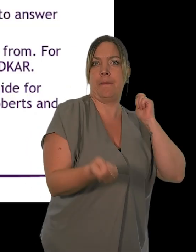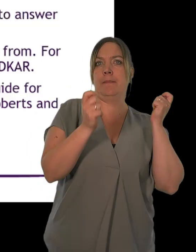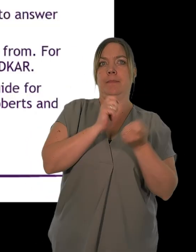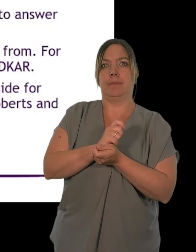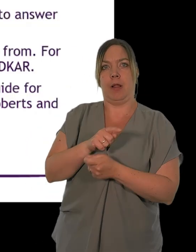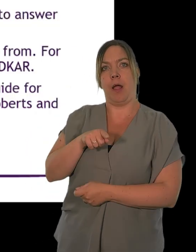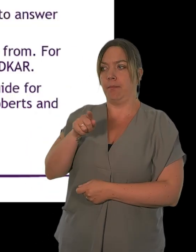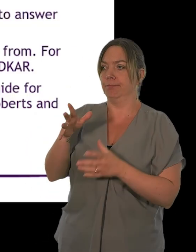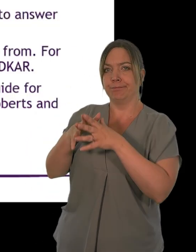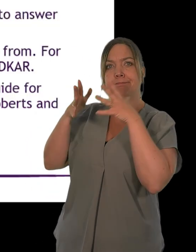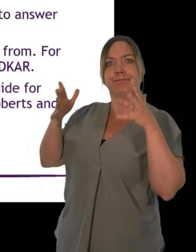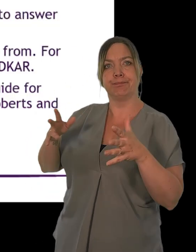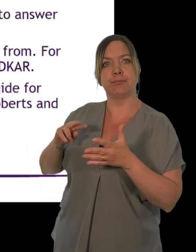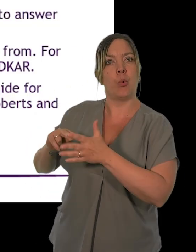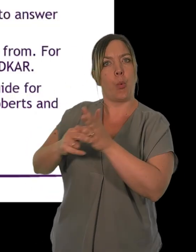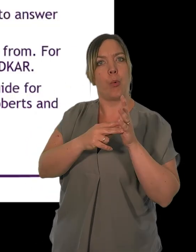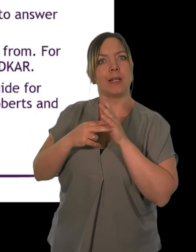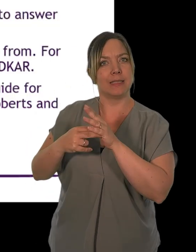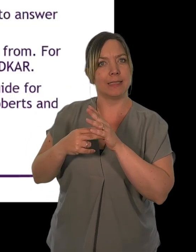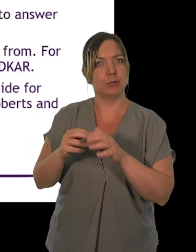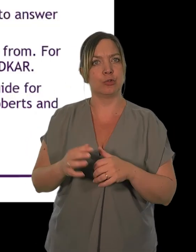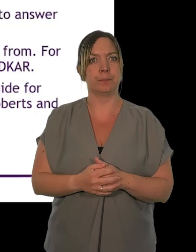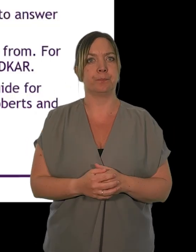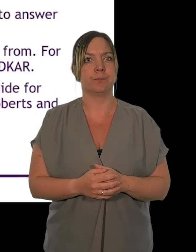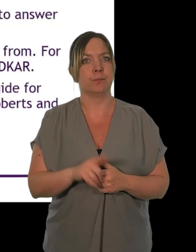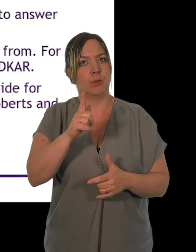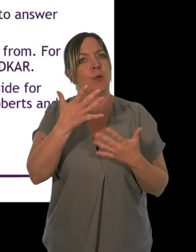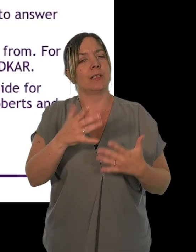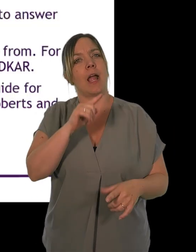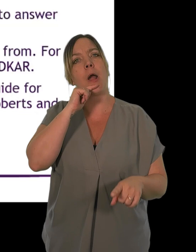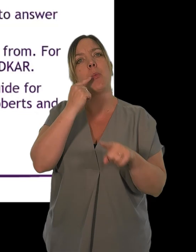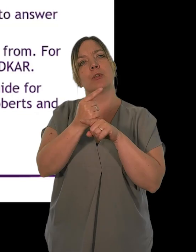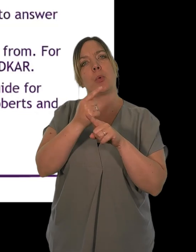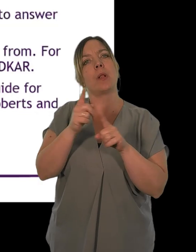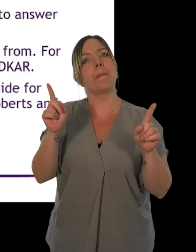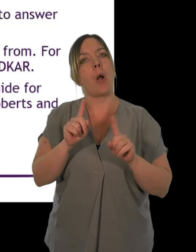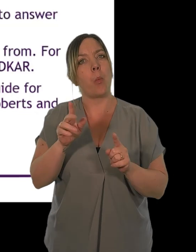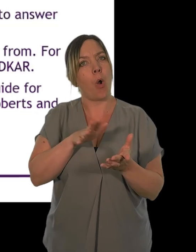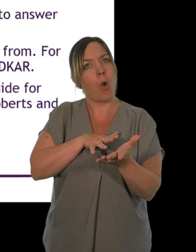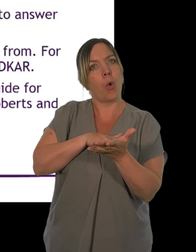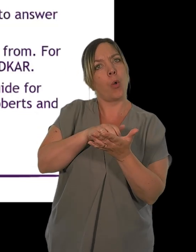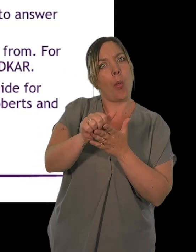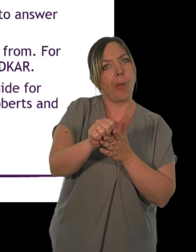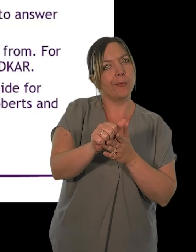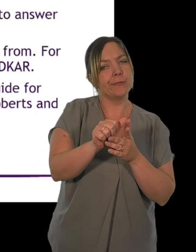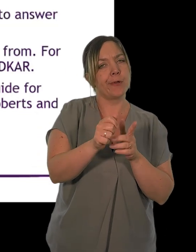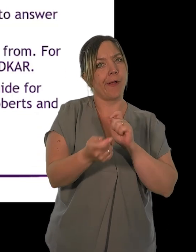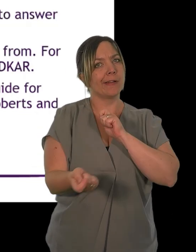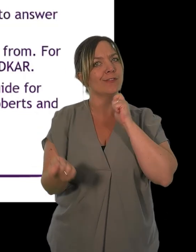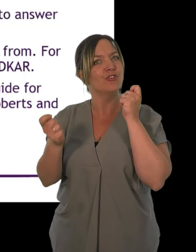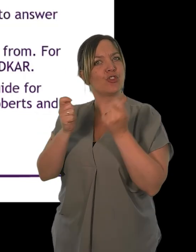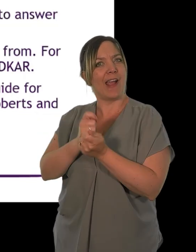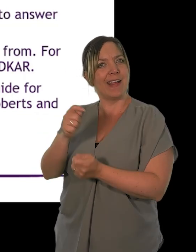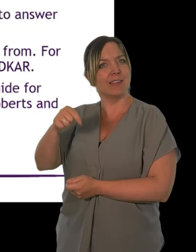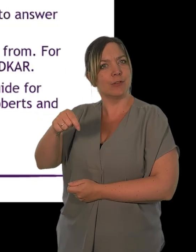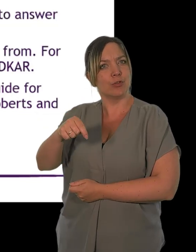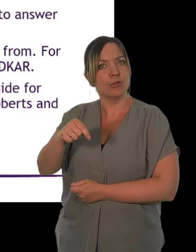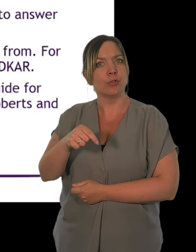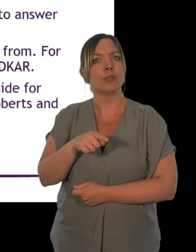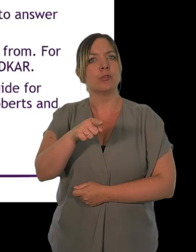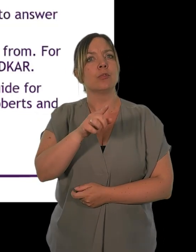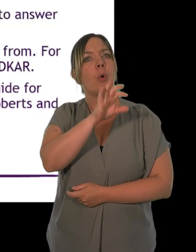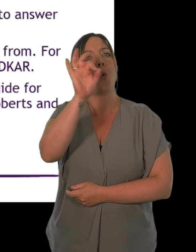you need to explain how Chaffinch Group could have better managed the change. You could draw on your knowledge of models of